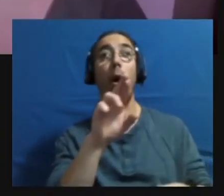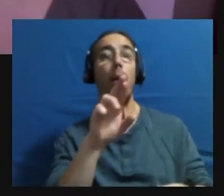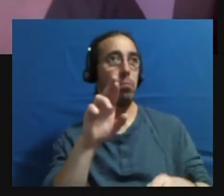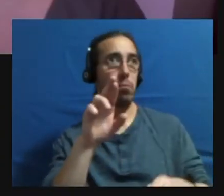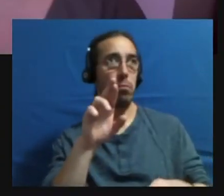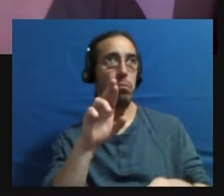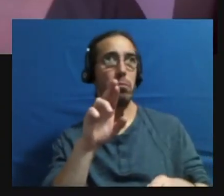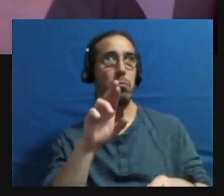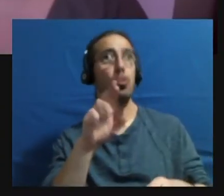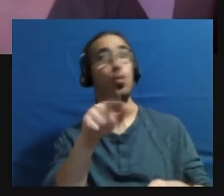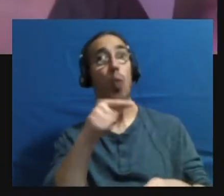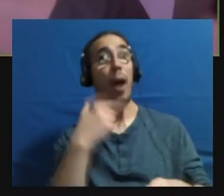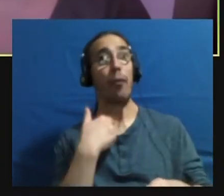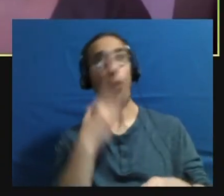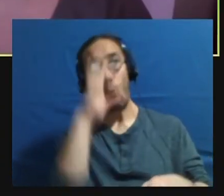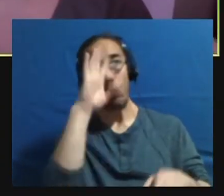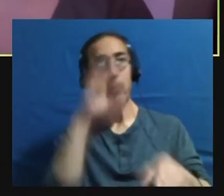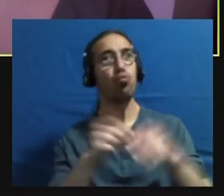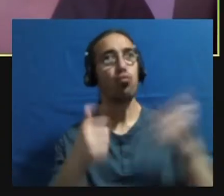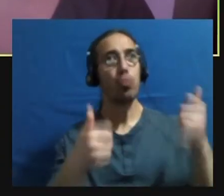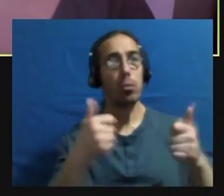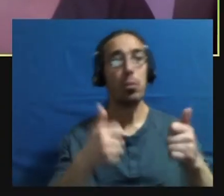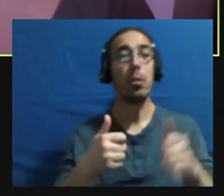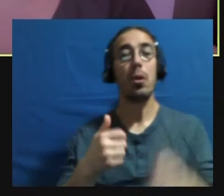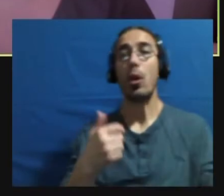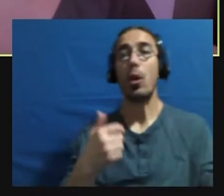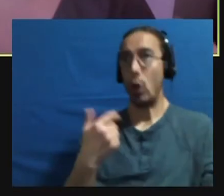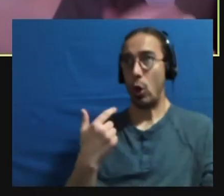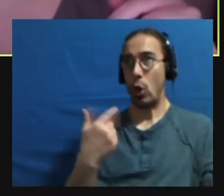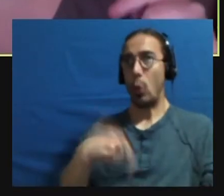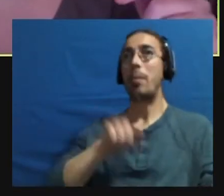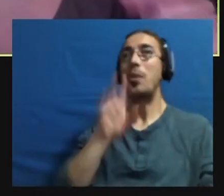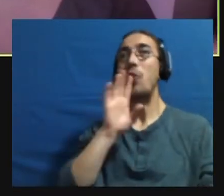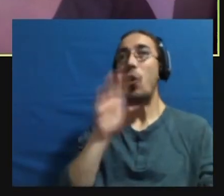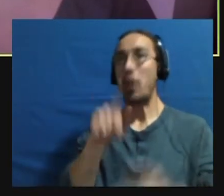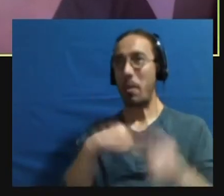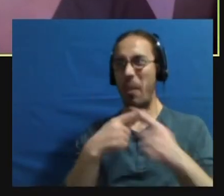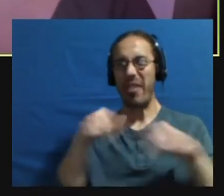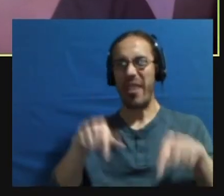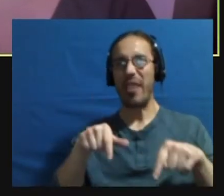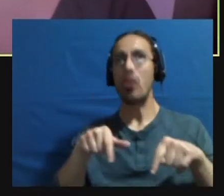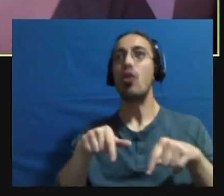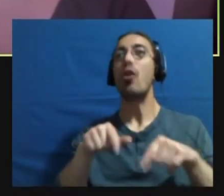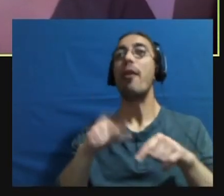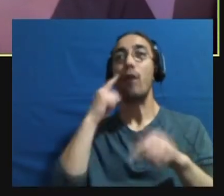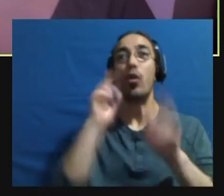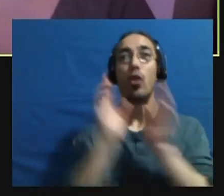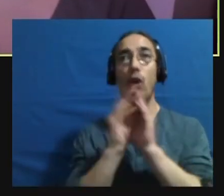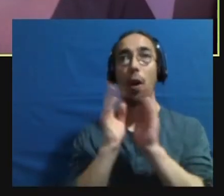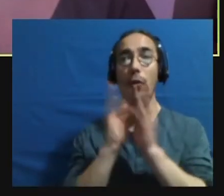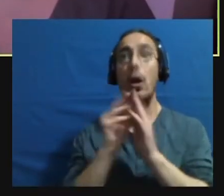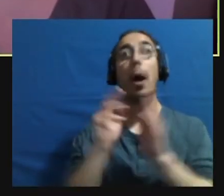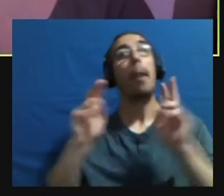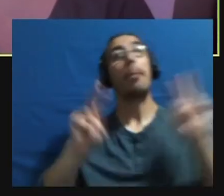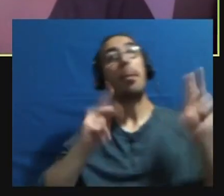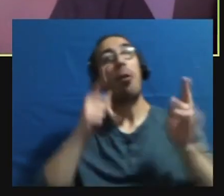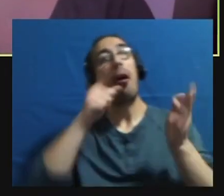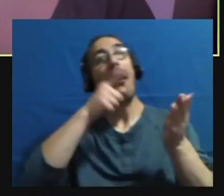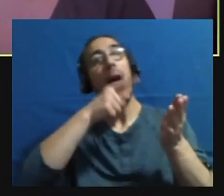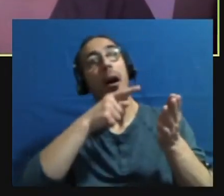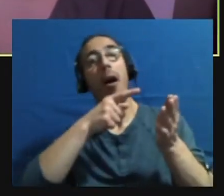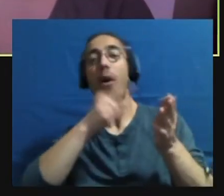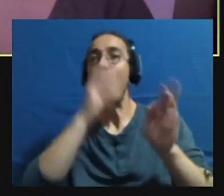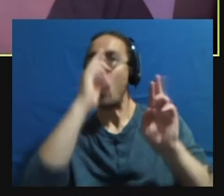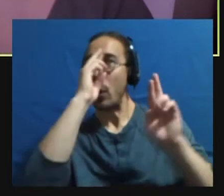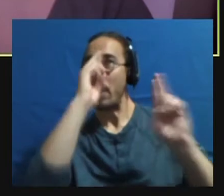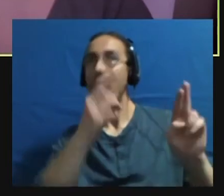the conference. And now people like deliberately checking in with presenters, like respectfully wanting